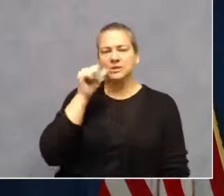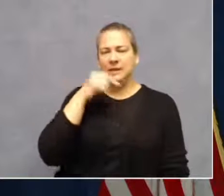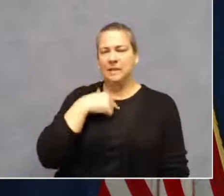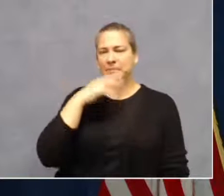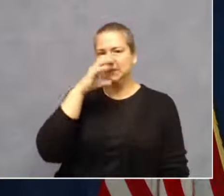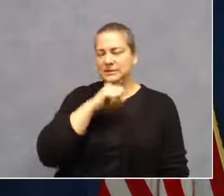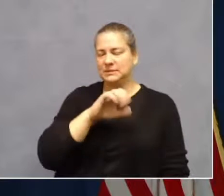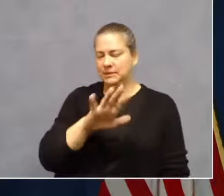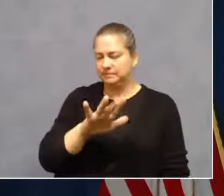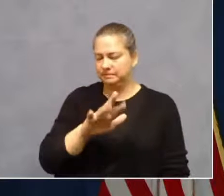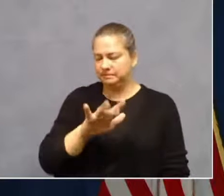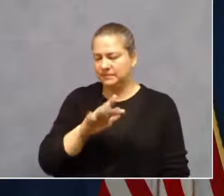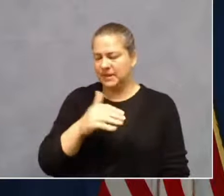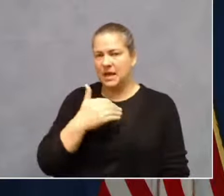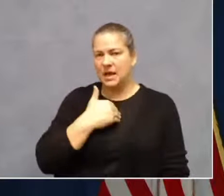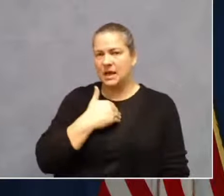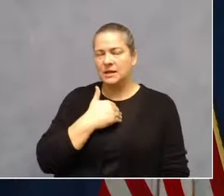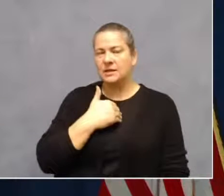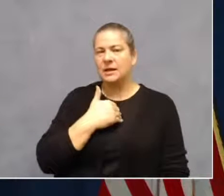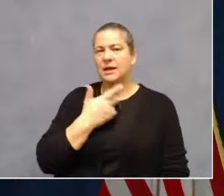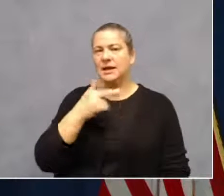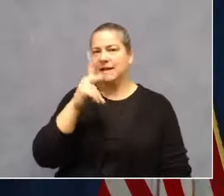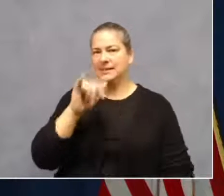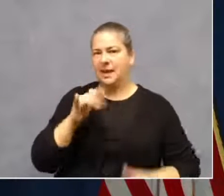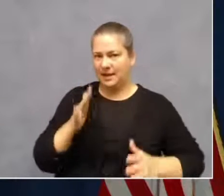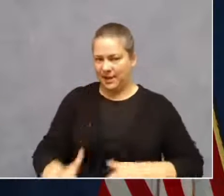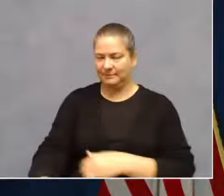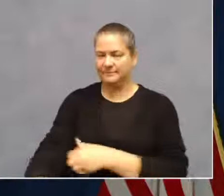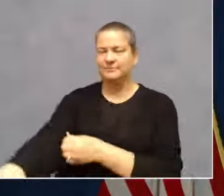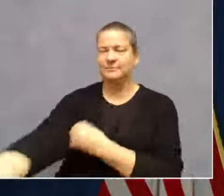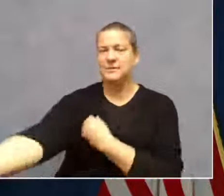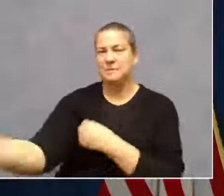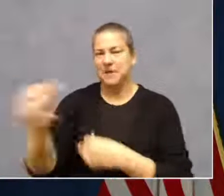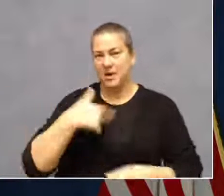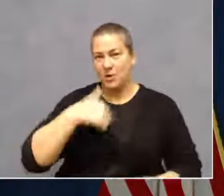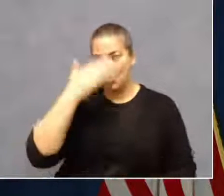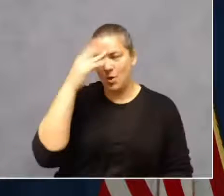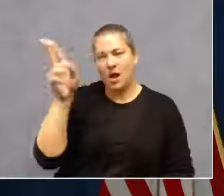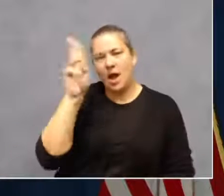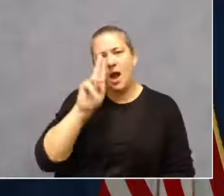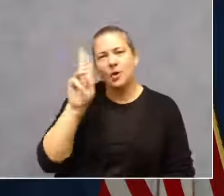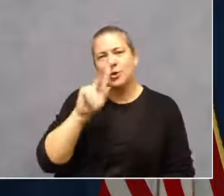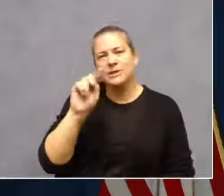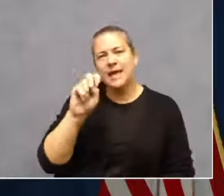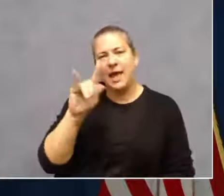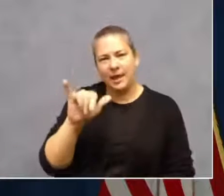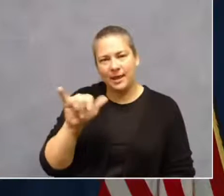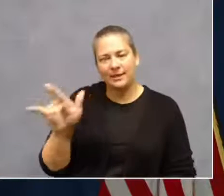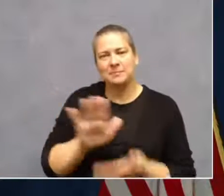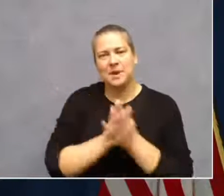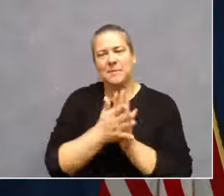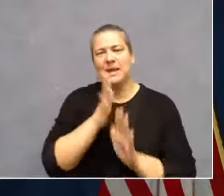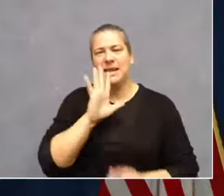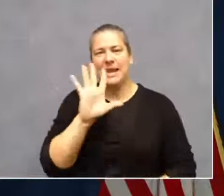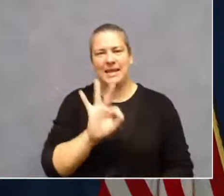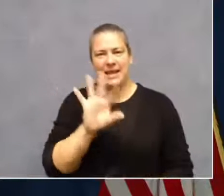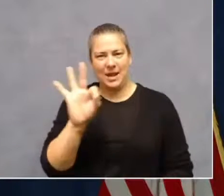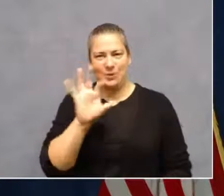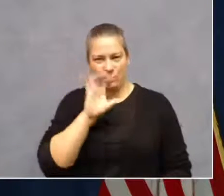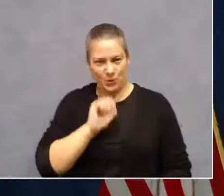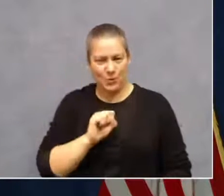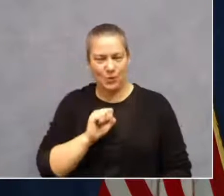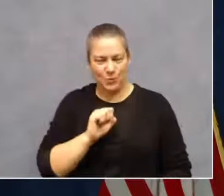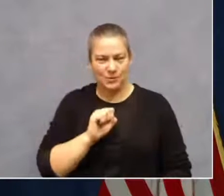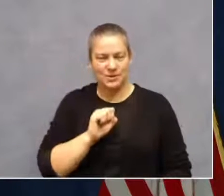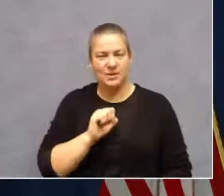was an amazing Kentuckian, many of us know him as Uncle Teddy, who turned 99. He headed the